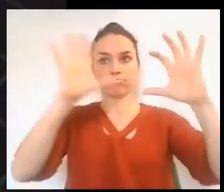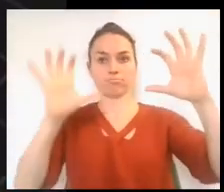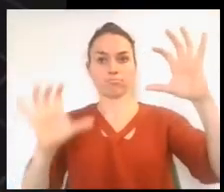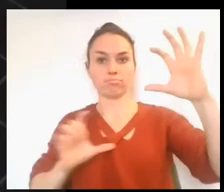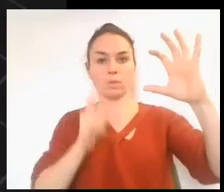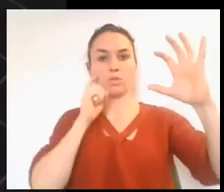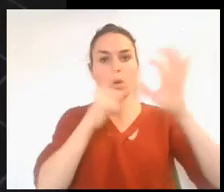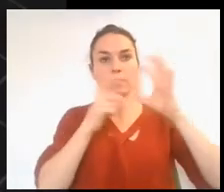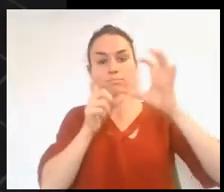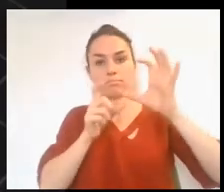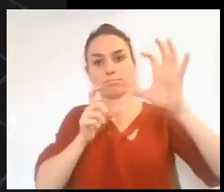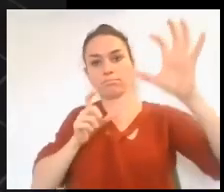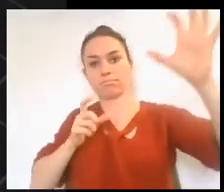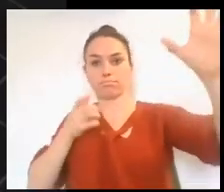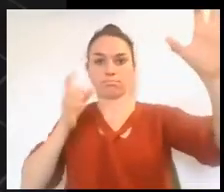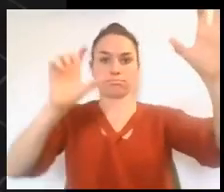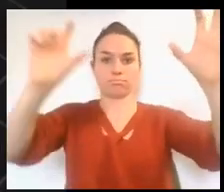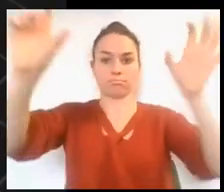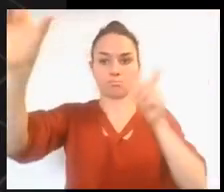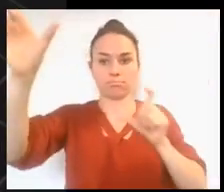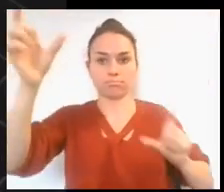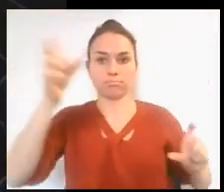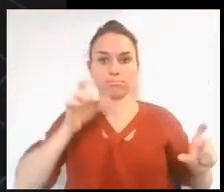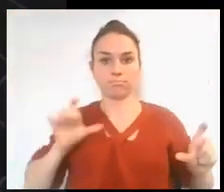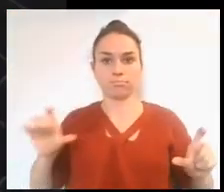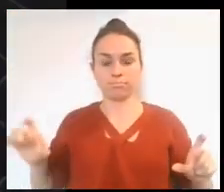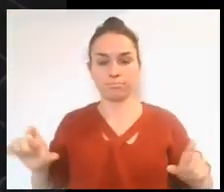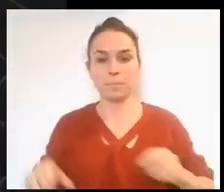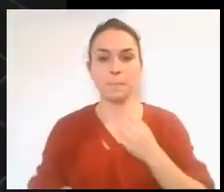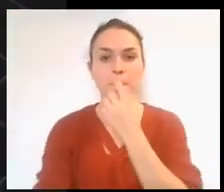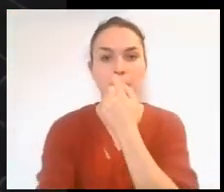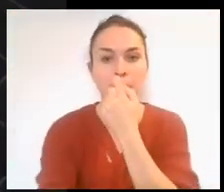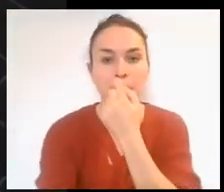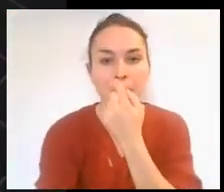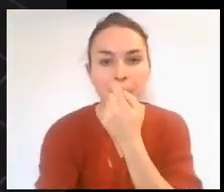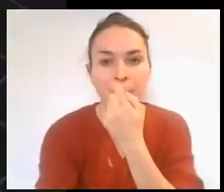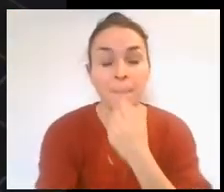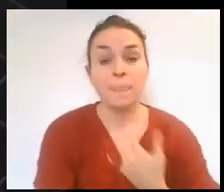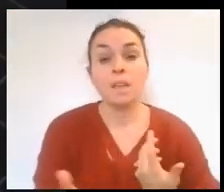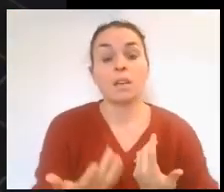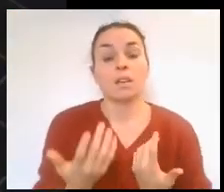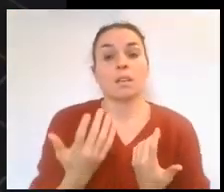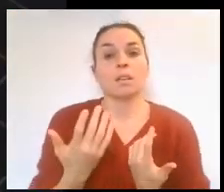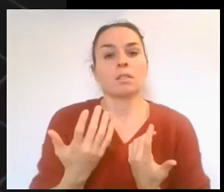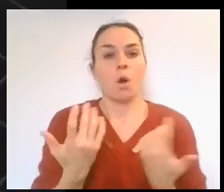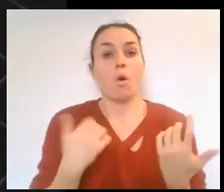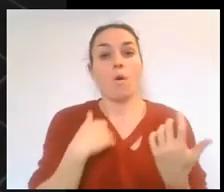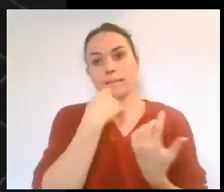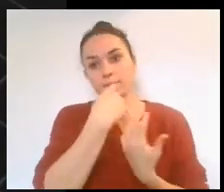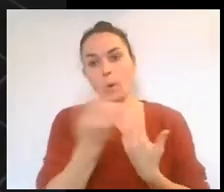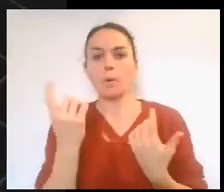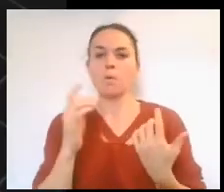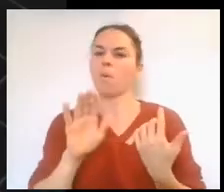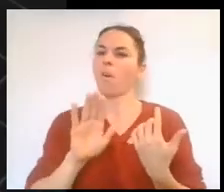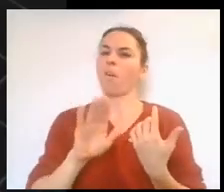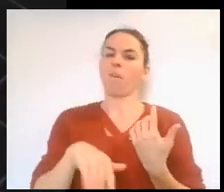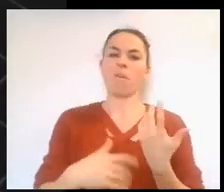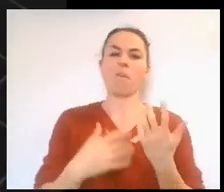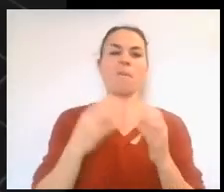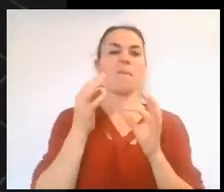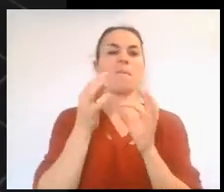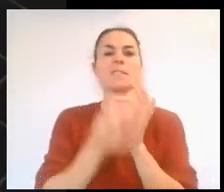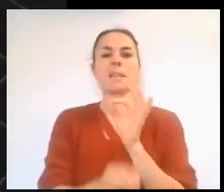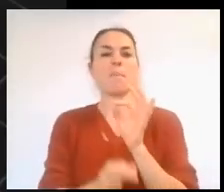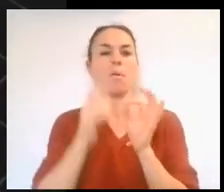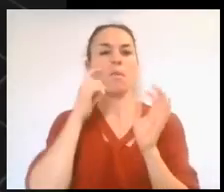move away faster because of this uniform expansion. I say it's an easy observation to make, and that's because of what